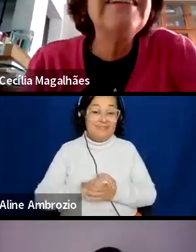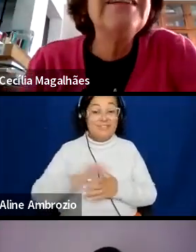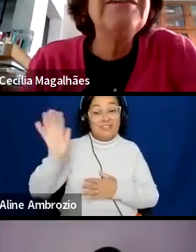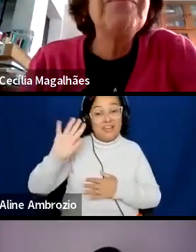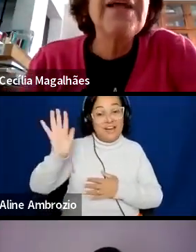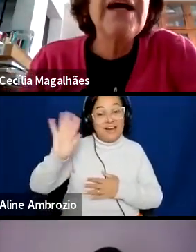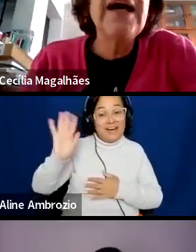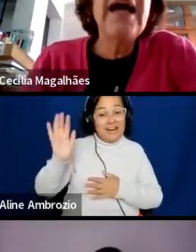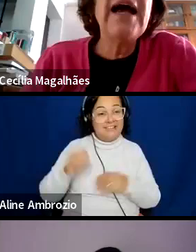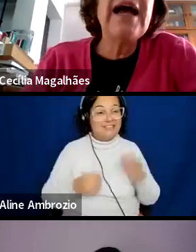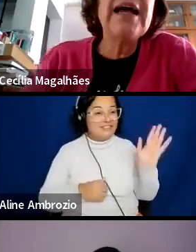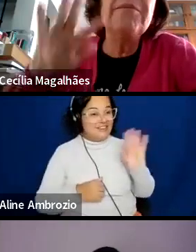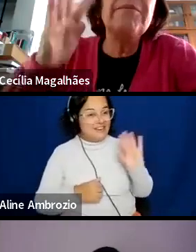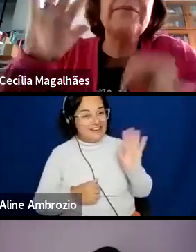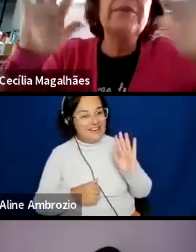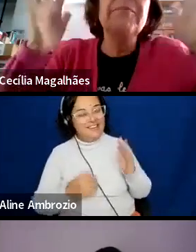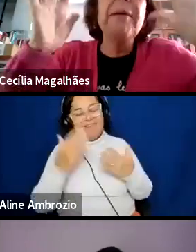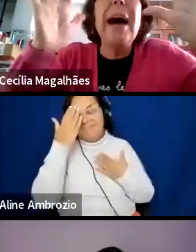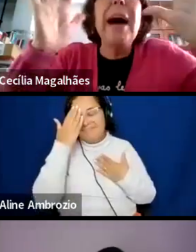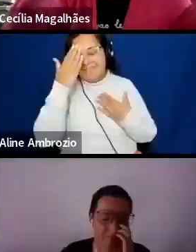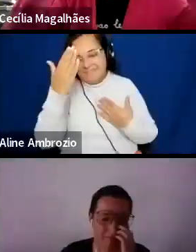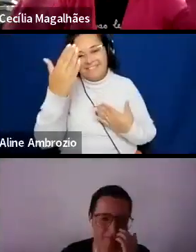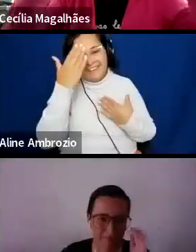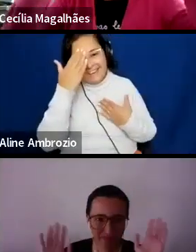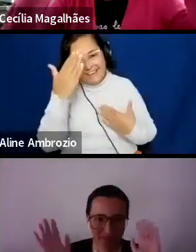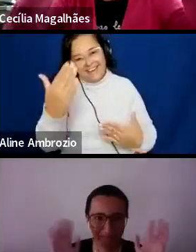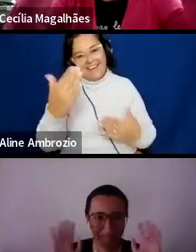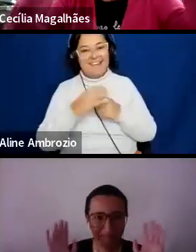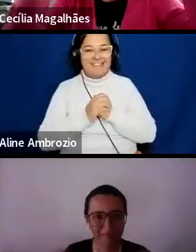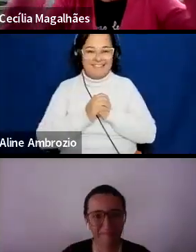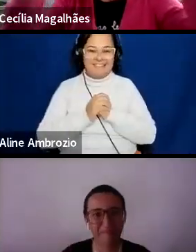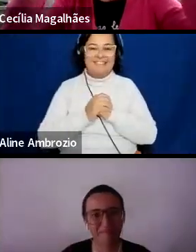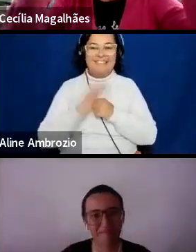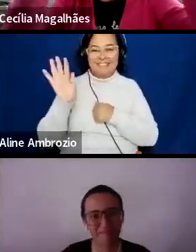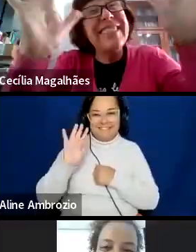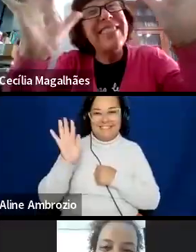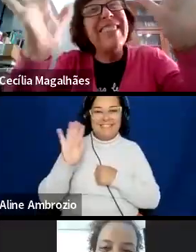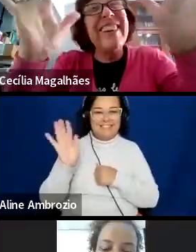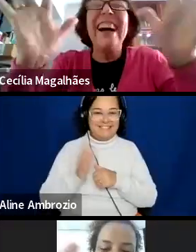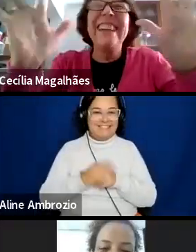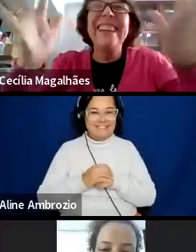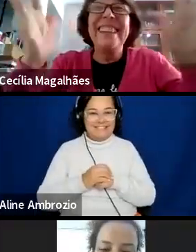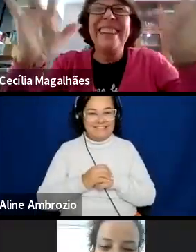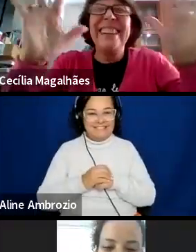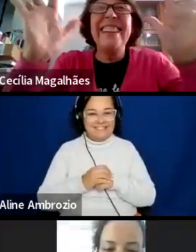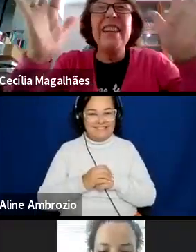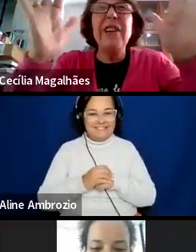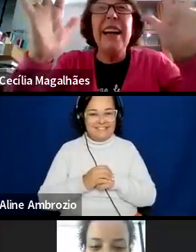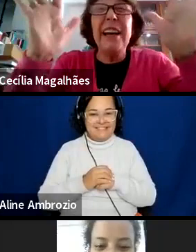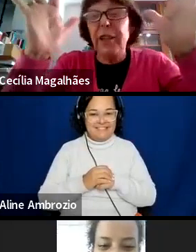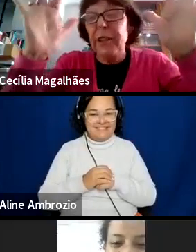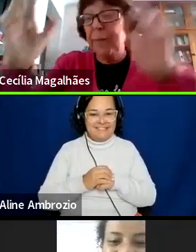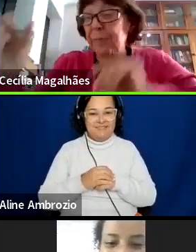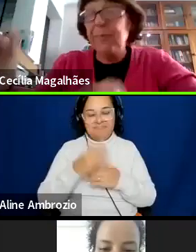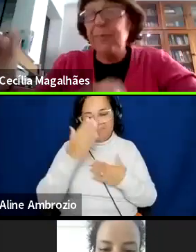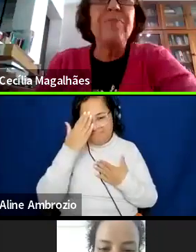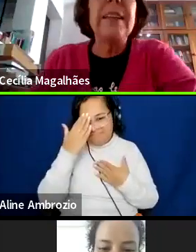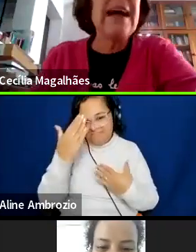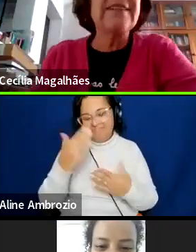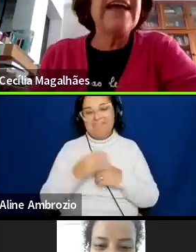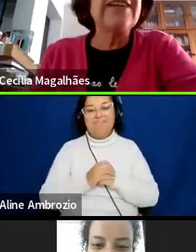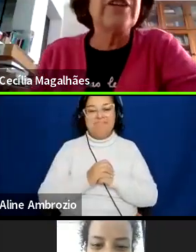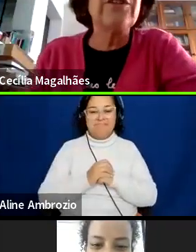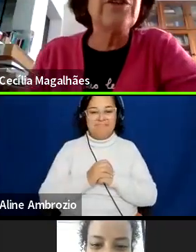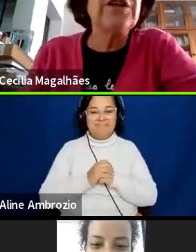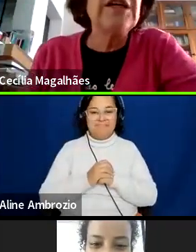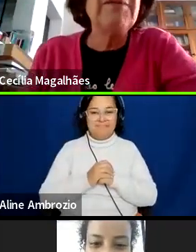Thank you to everybody. Thank you, Peter. Thank you, guys. Bye-bye, thank you very much, everybody. Thank you to everybody. See you later. All the